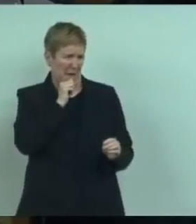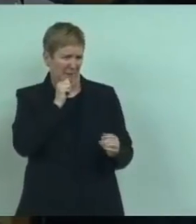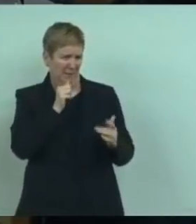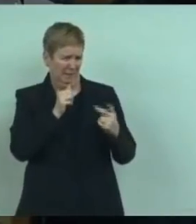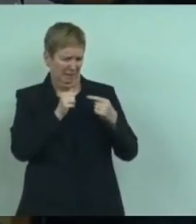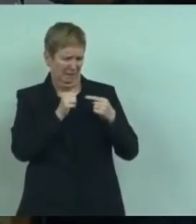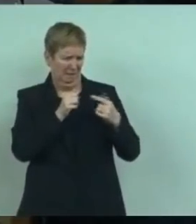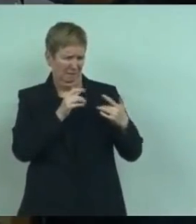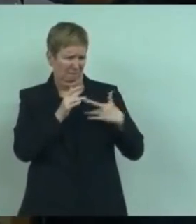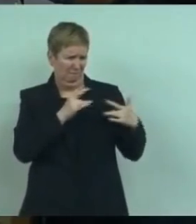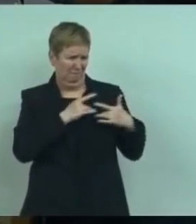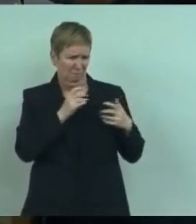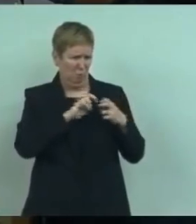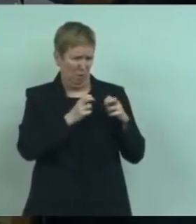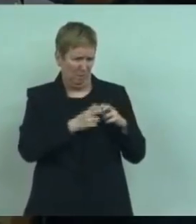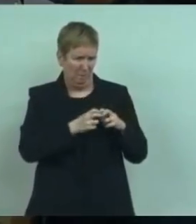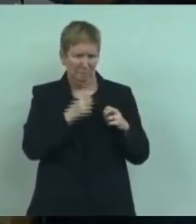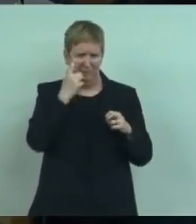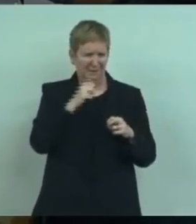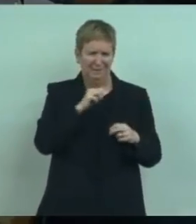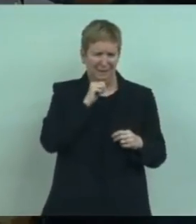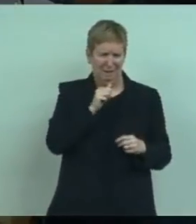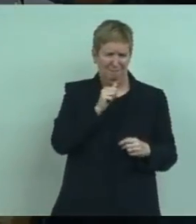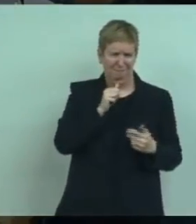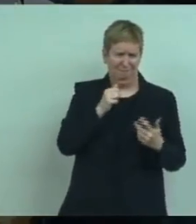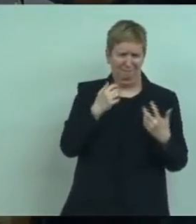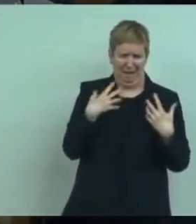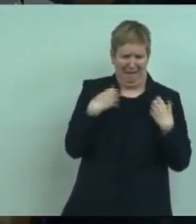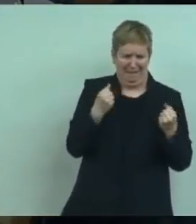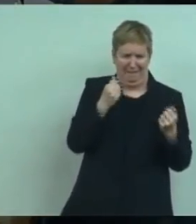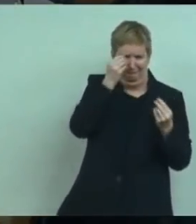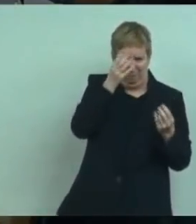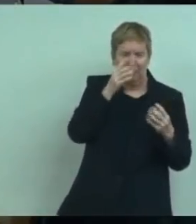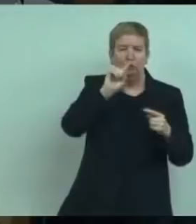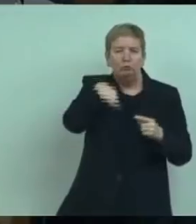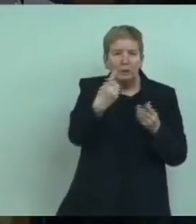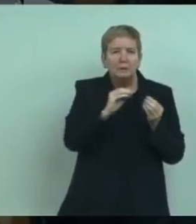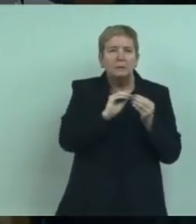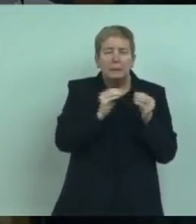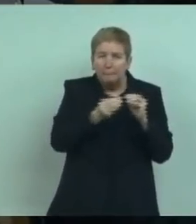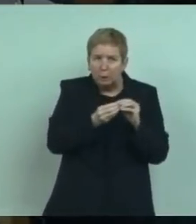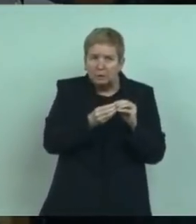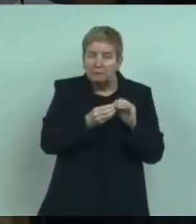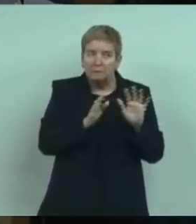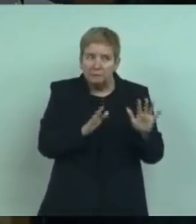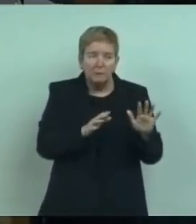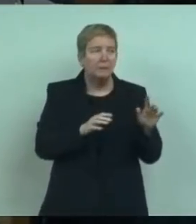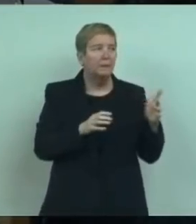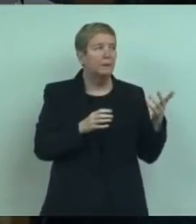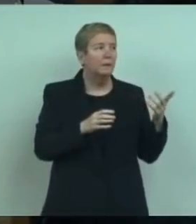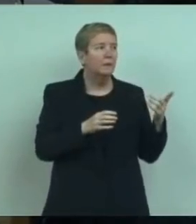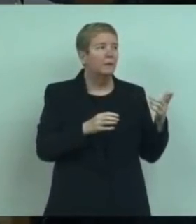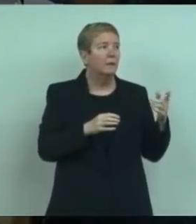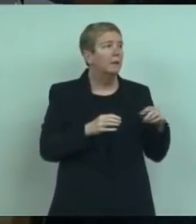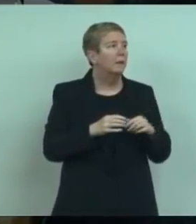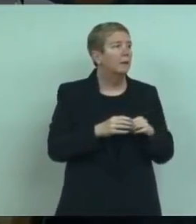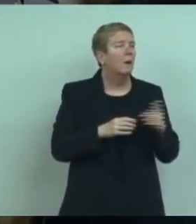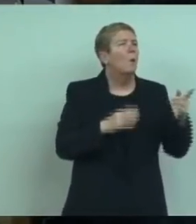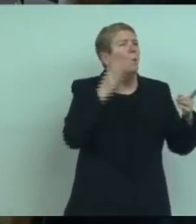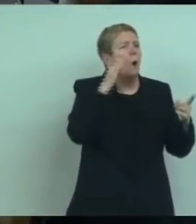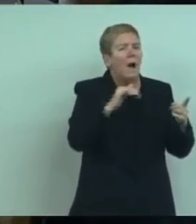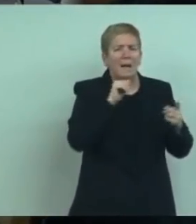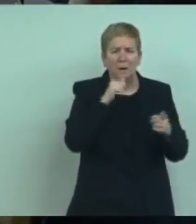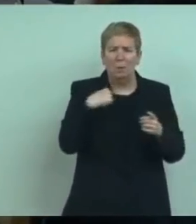personal identifying information, just the raw numbers. So is that being tracked? Why isn't that being